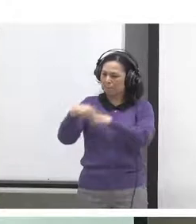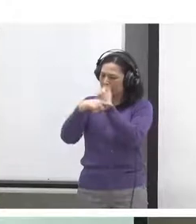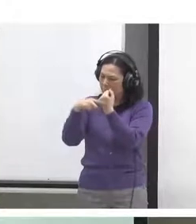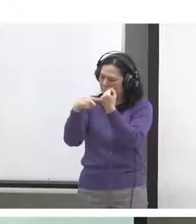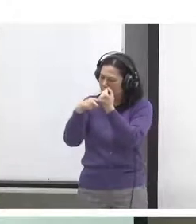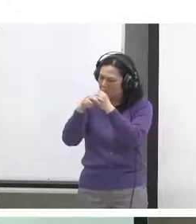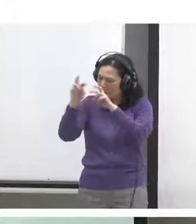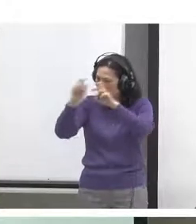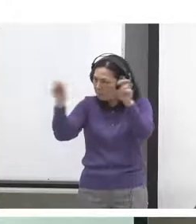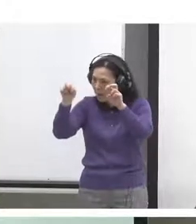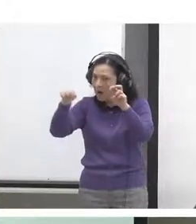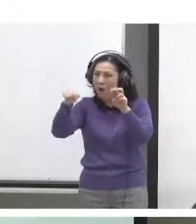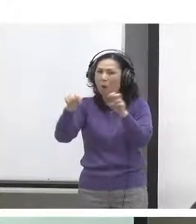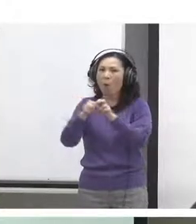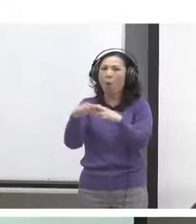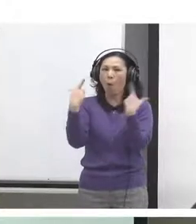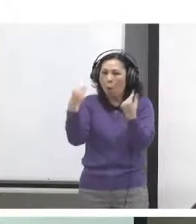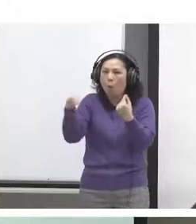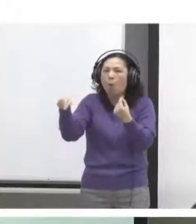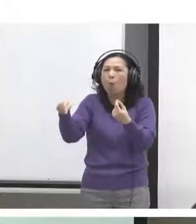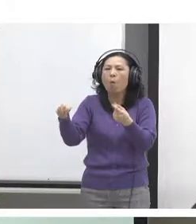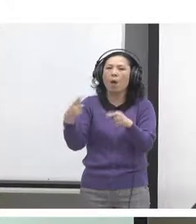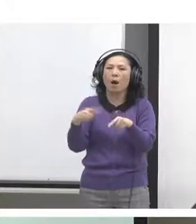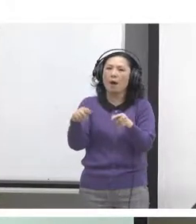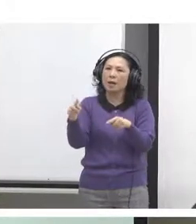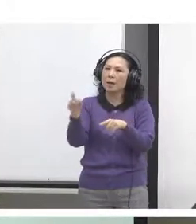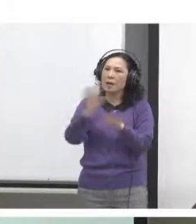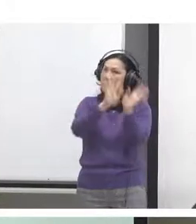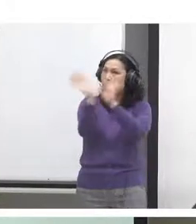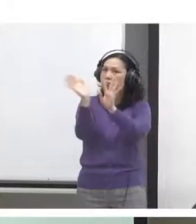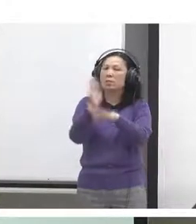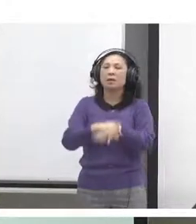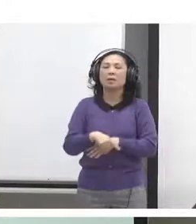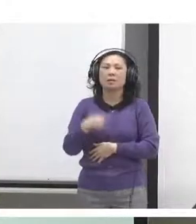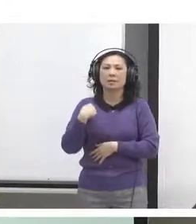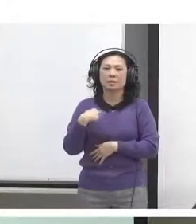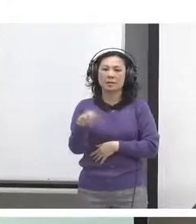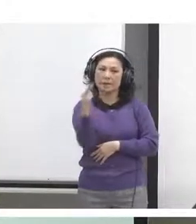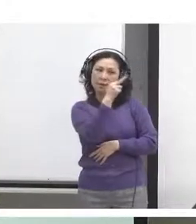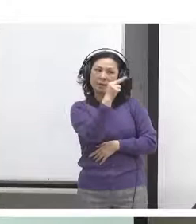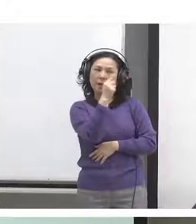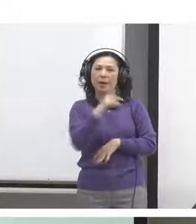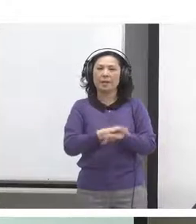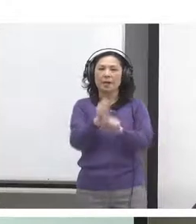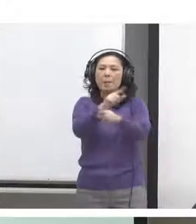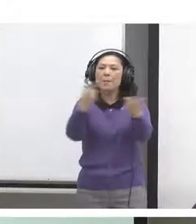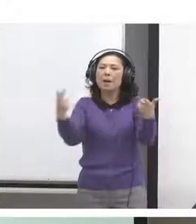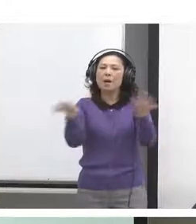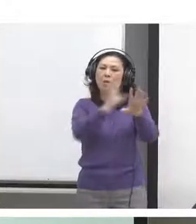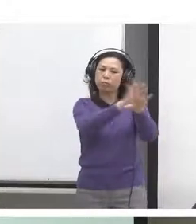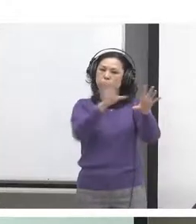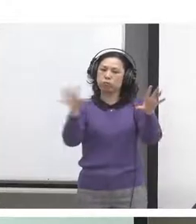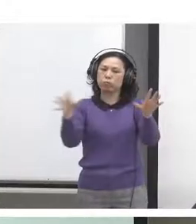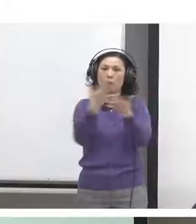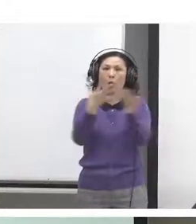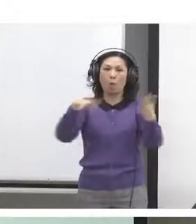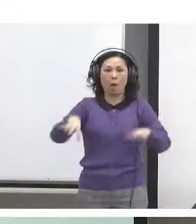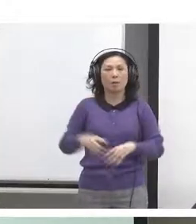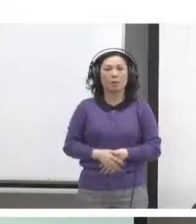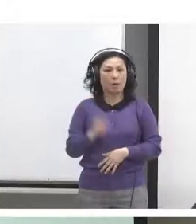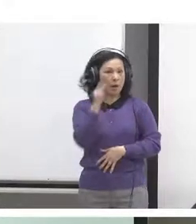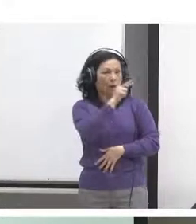cover illustrations of the cloned version. As you see, the many designers were